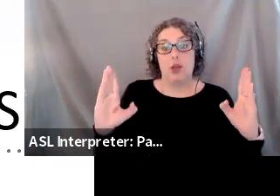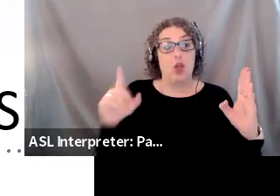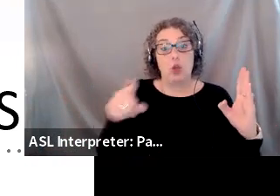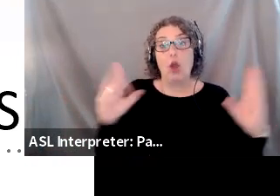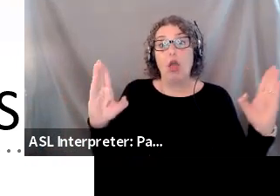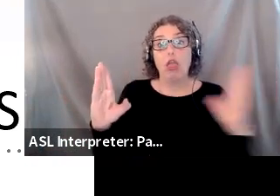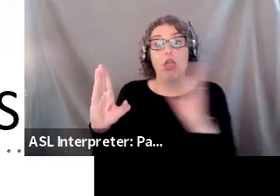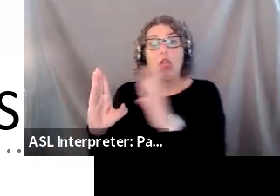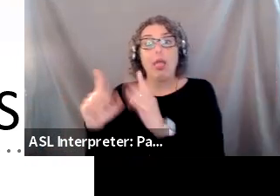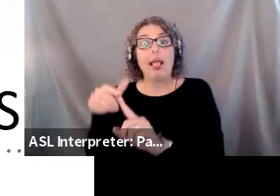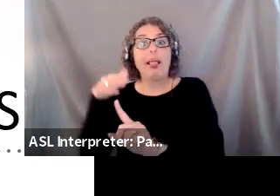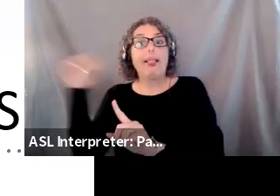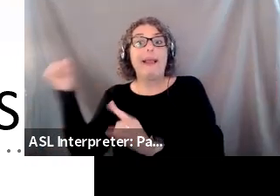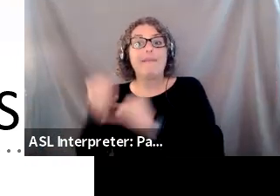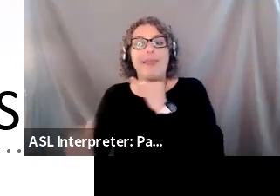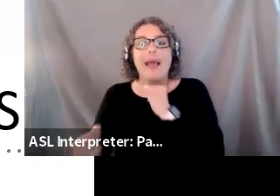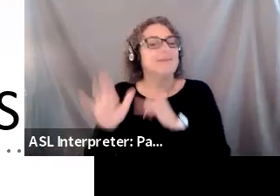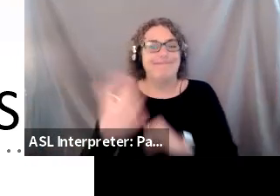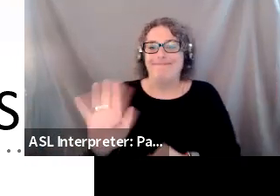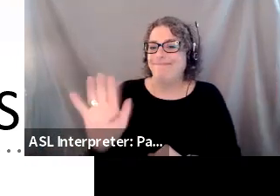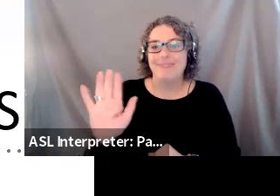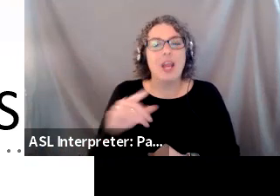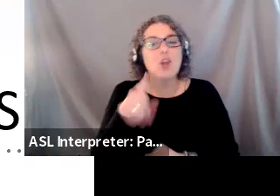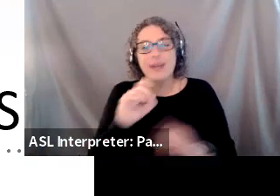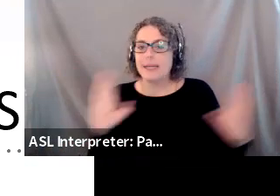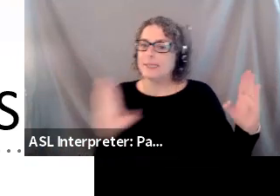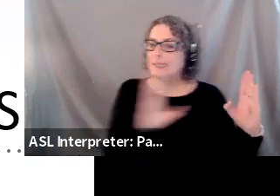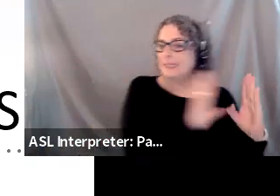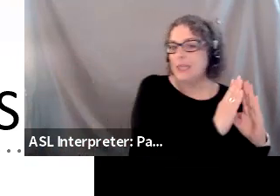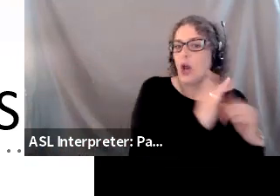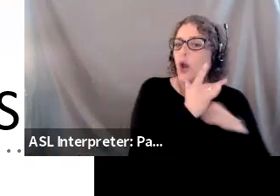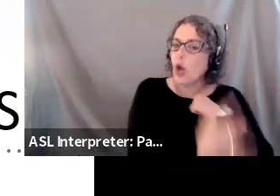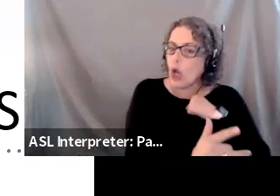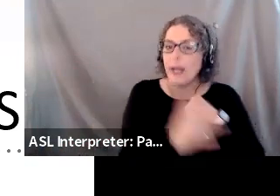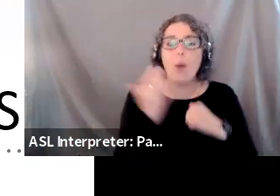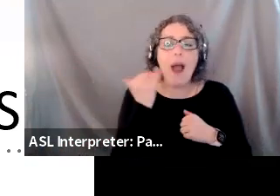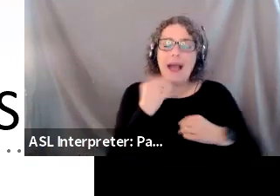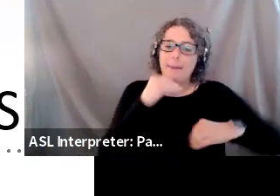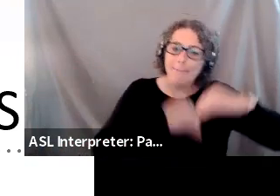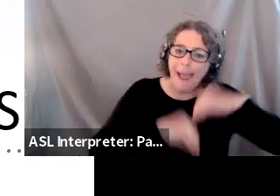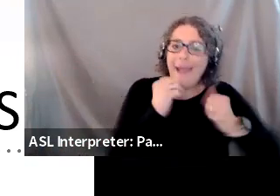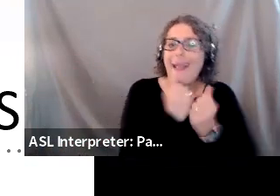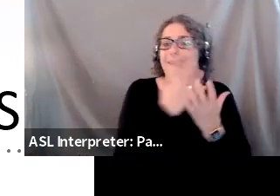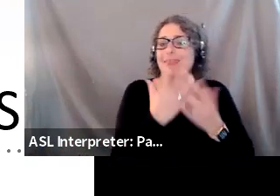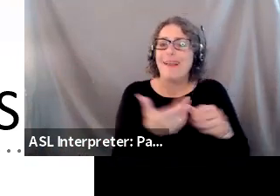early so you can fill the car up with gas. You can make sure you've packed everything you can.